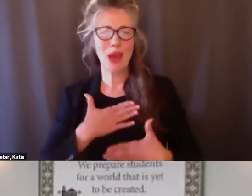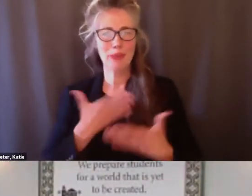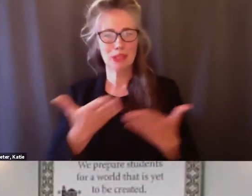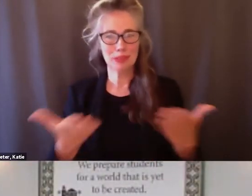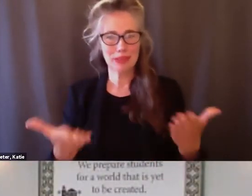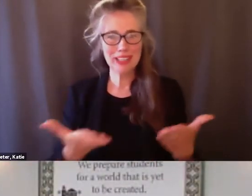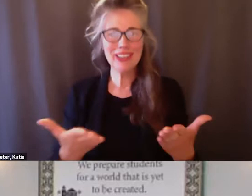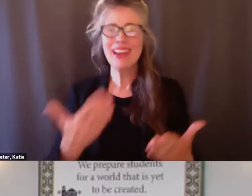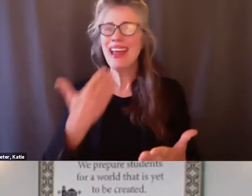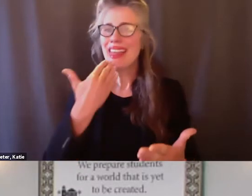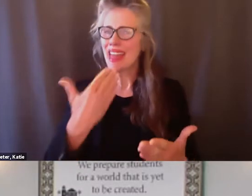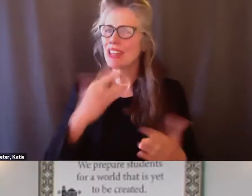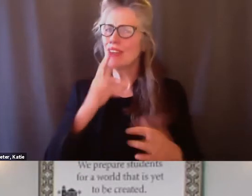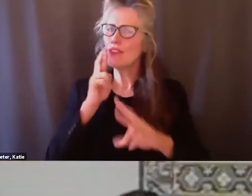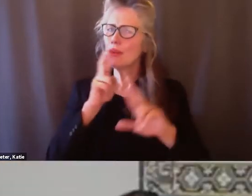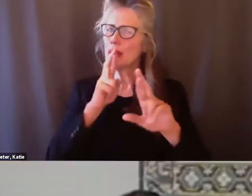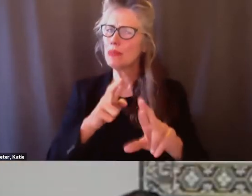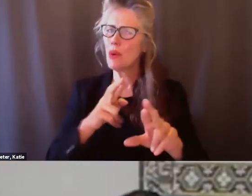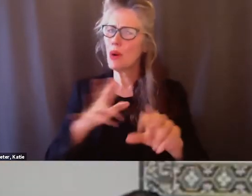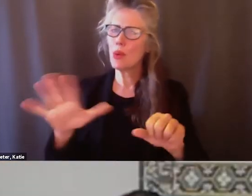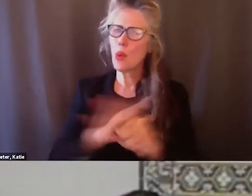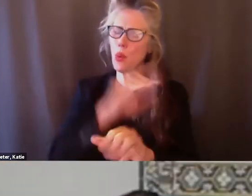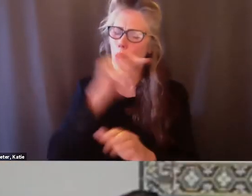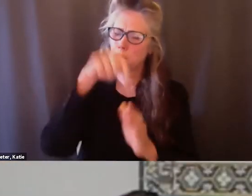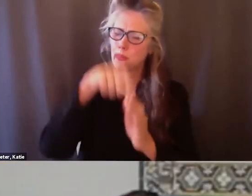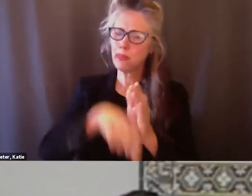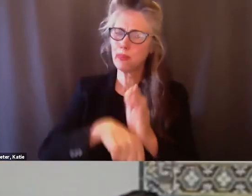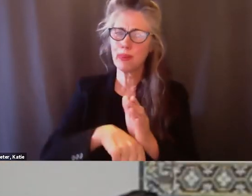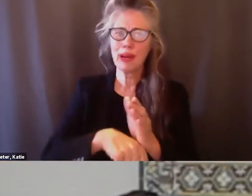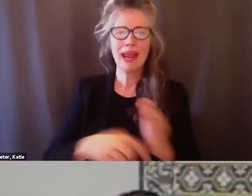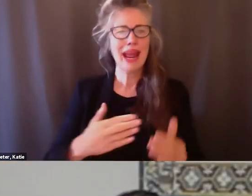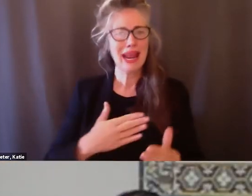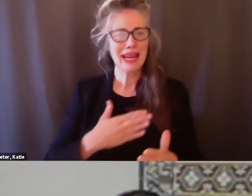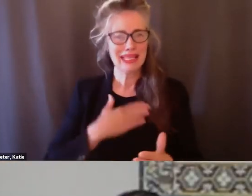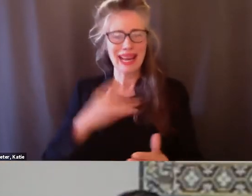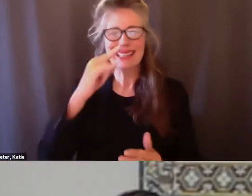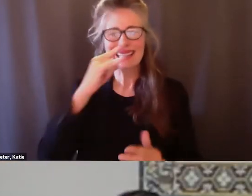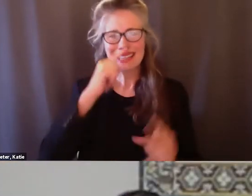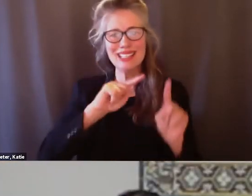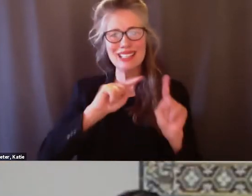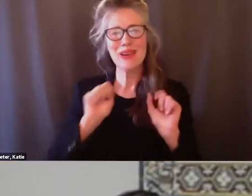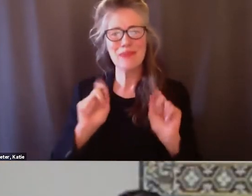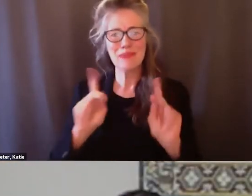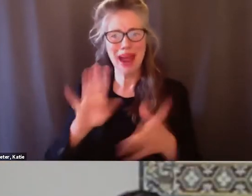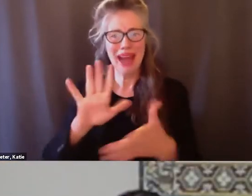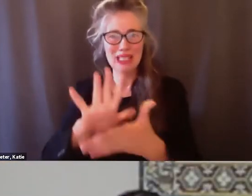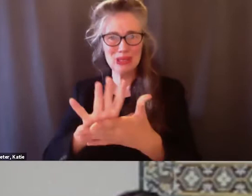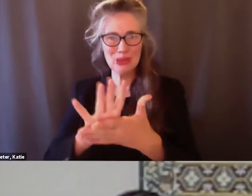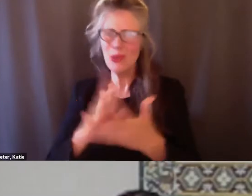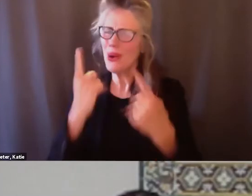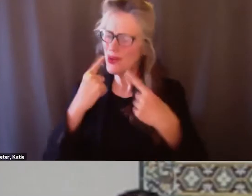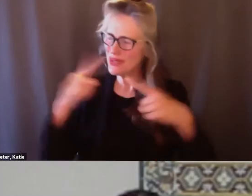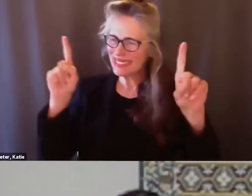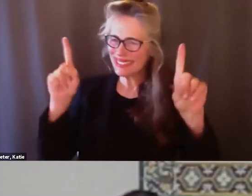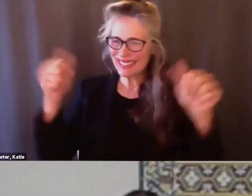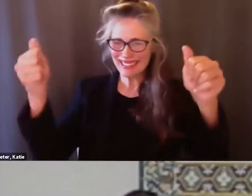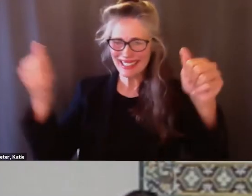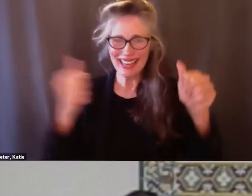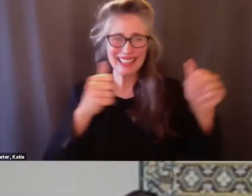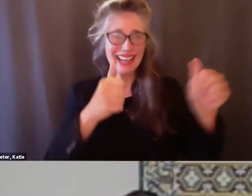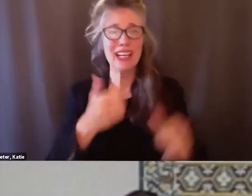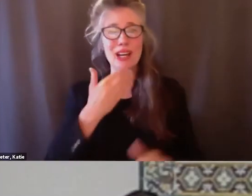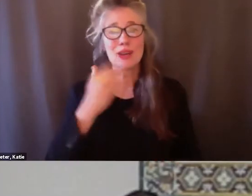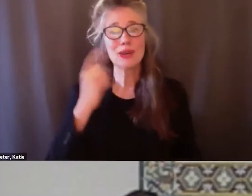comprehensive report. And we're so glad we're talking about it, that we're glad the kids are back in school. we actually did it, right? So good to hear